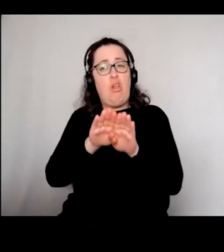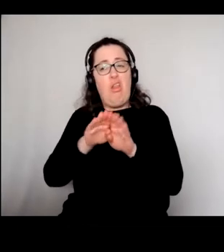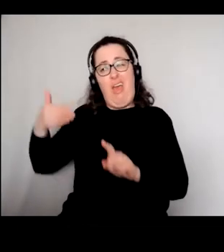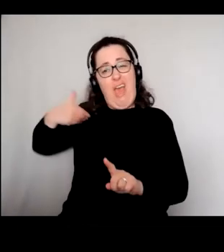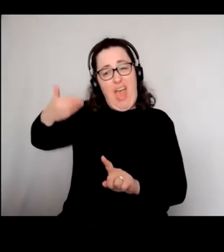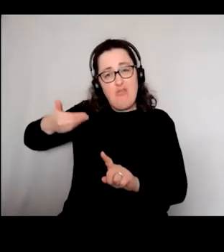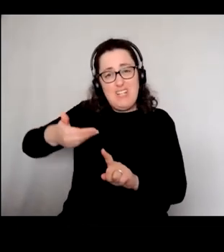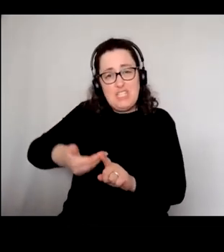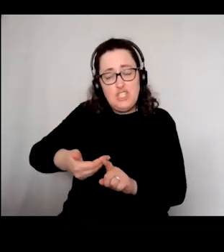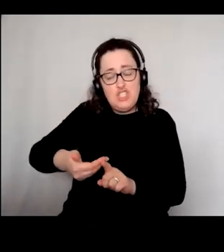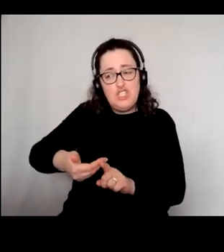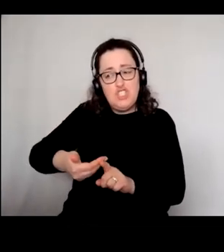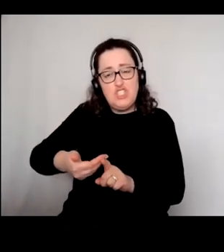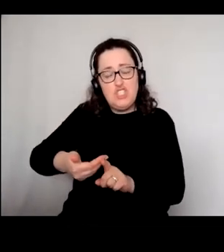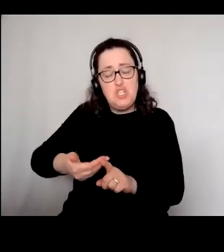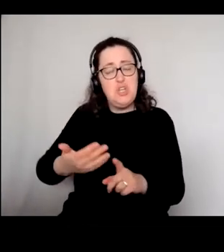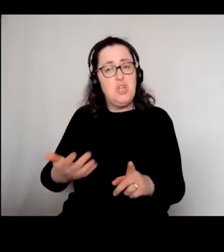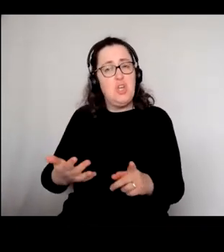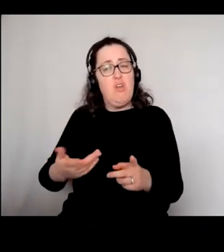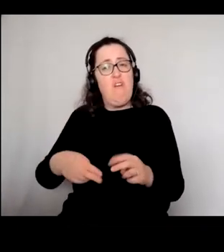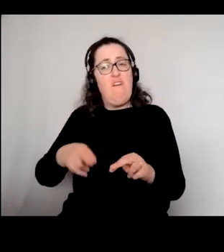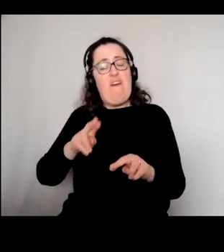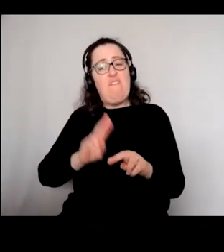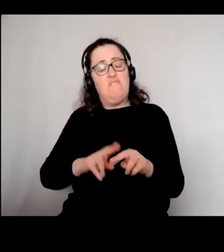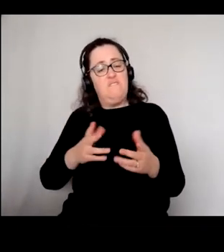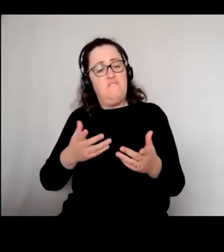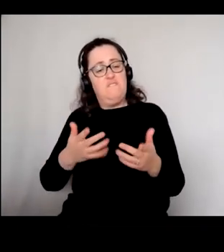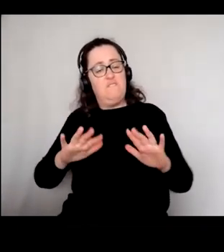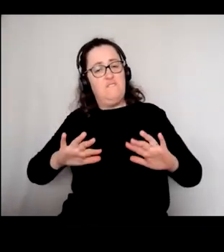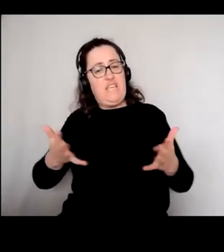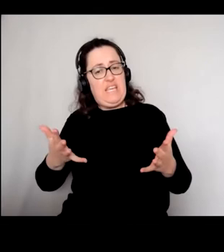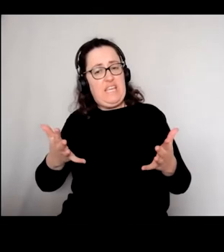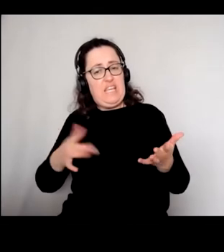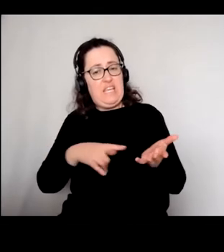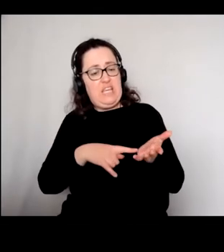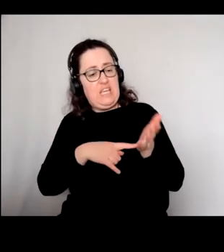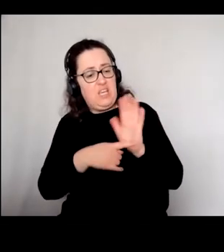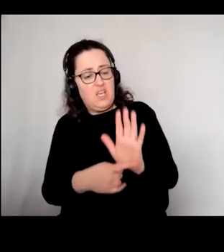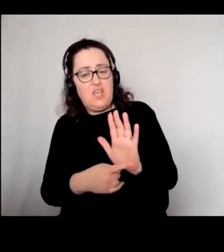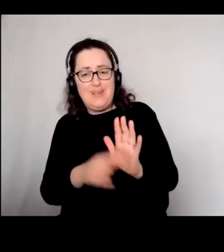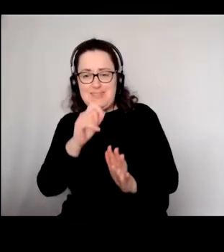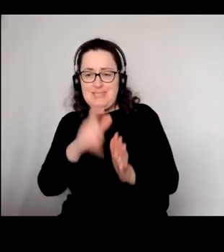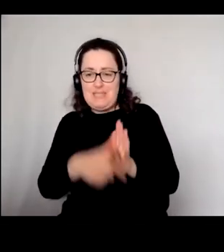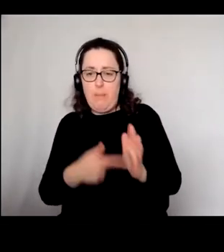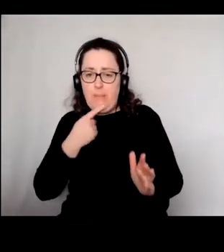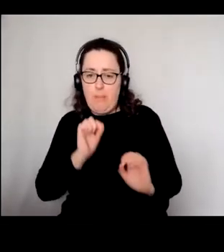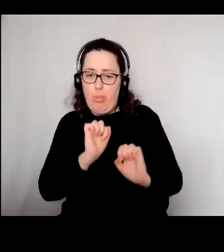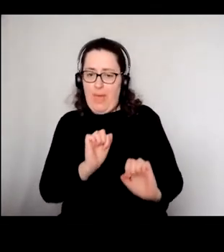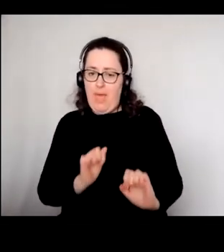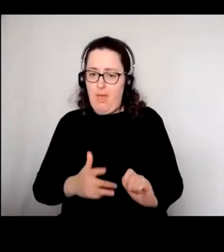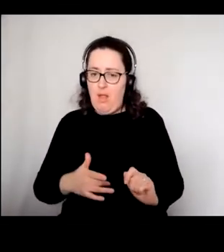mean, can they be authentic if they're not reflecting the lived experience of disabled people? I'm conscious of what you were saying,